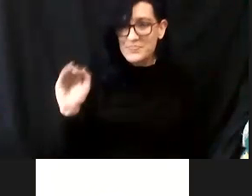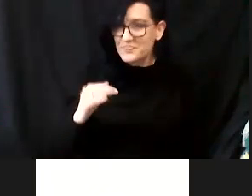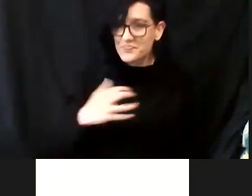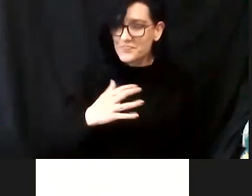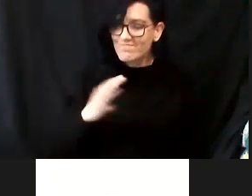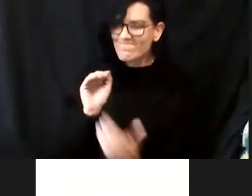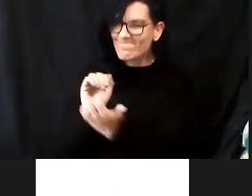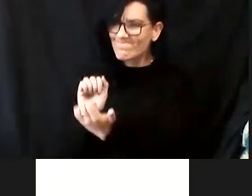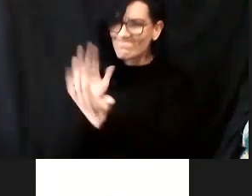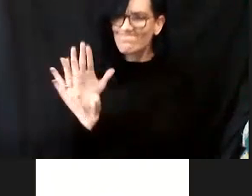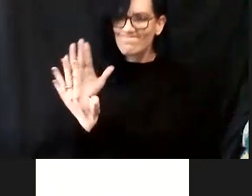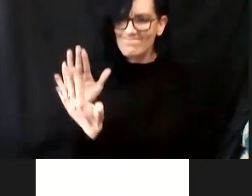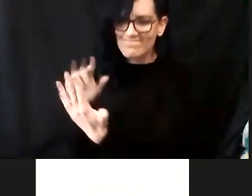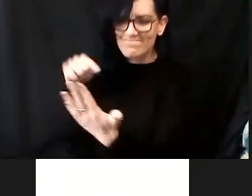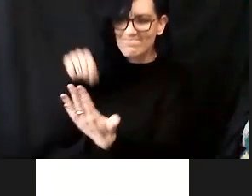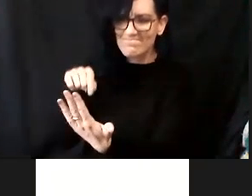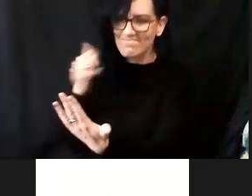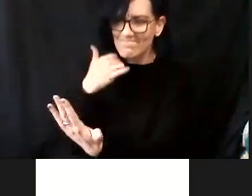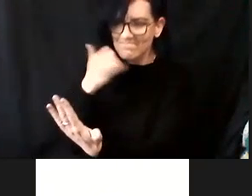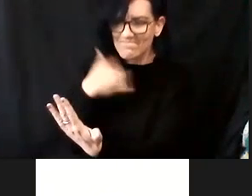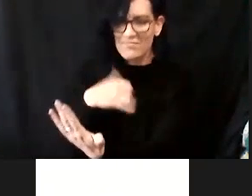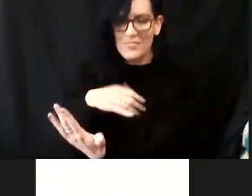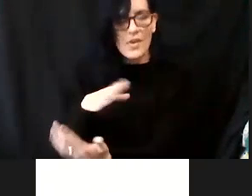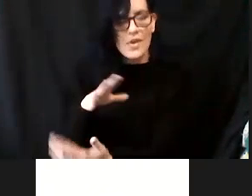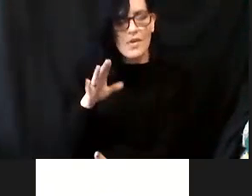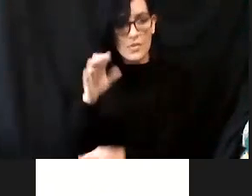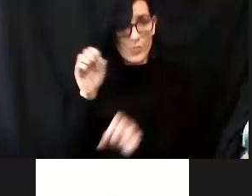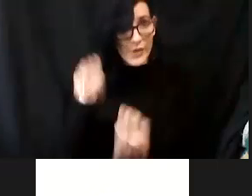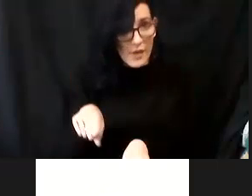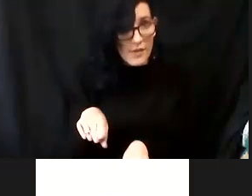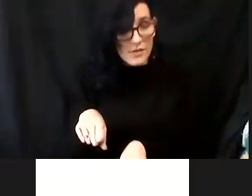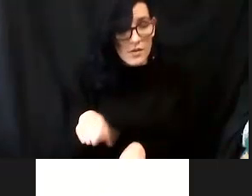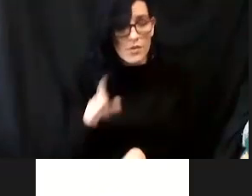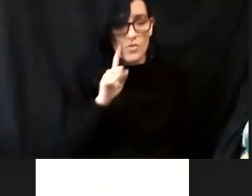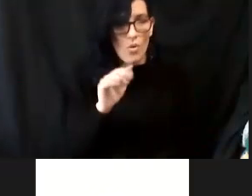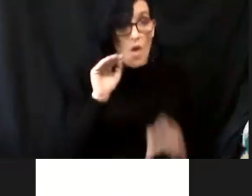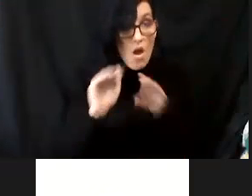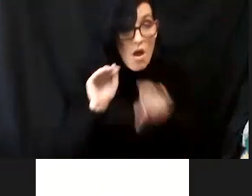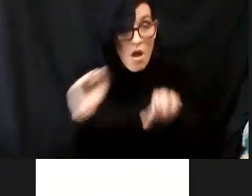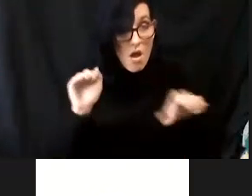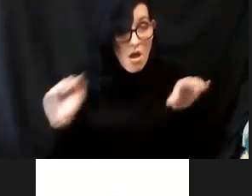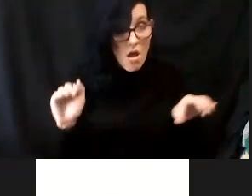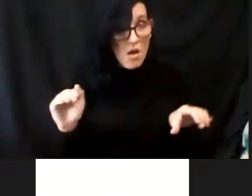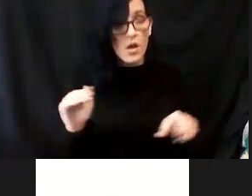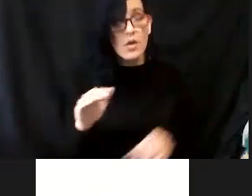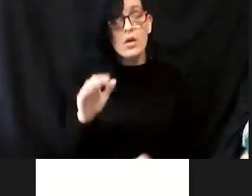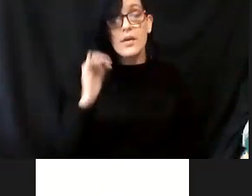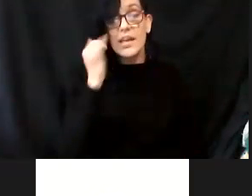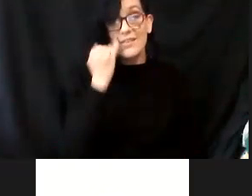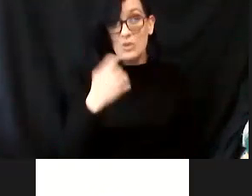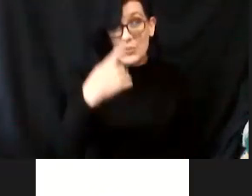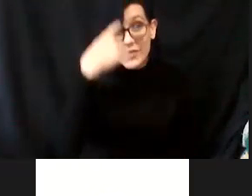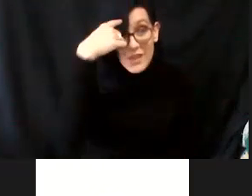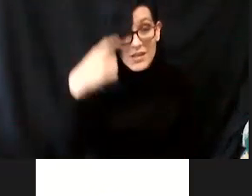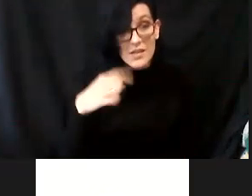as an issue, just remind people and urge them to check their credit report if they think it might apply to them, especially